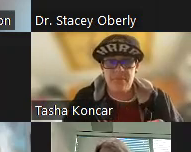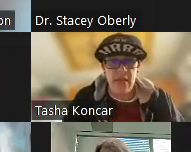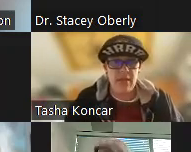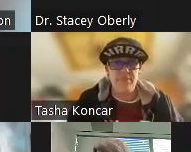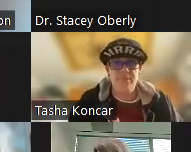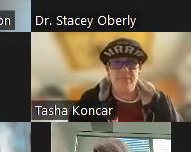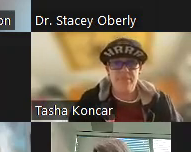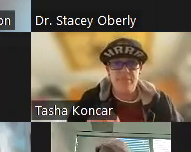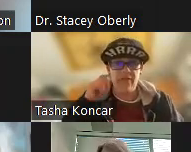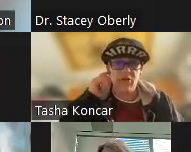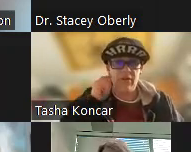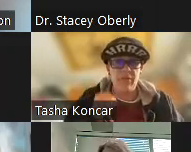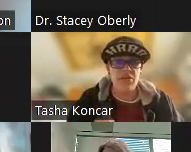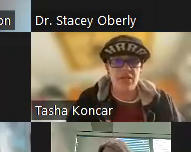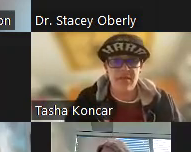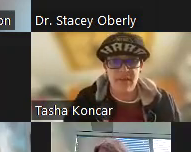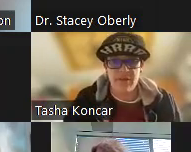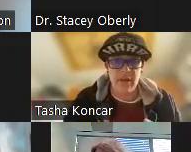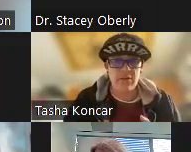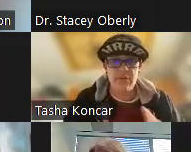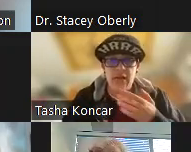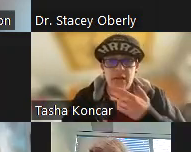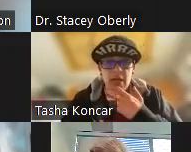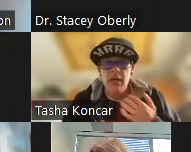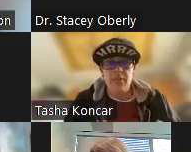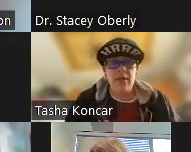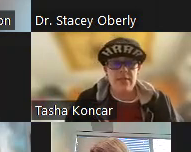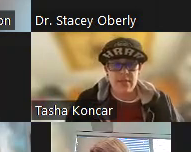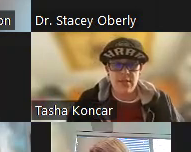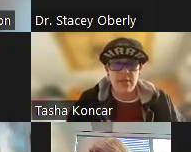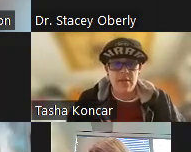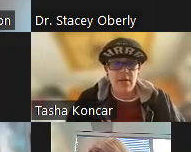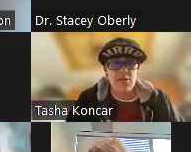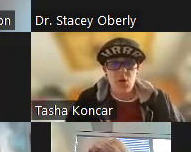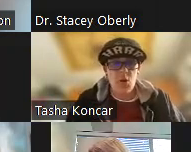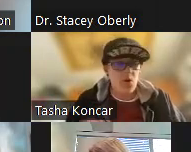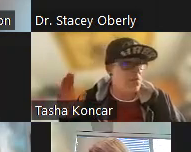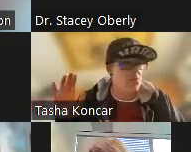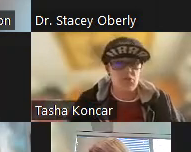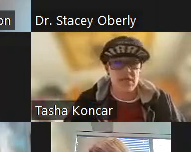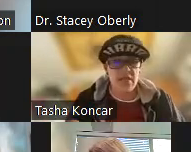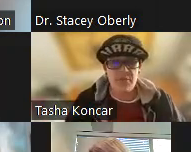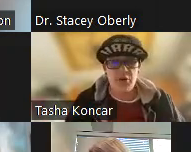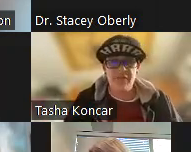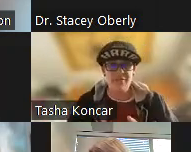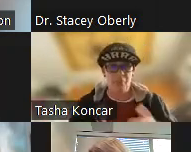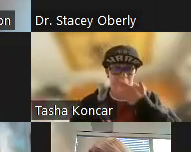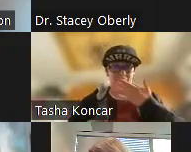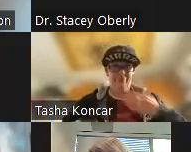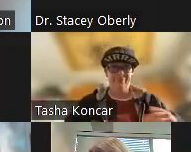2023's meeting, Behavioral Health Administration Advisory Council meeting minutes. So motion is